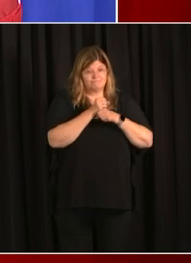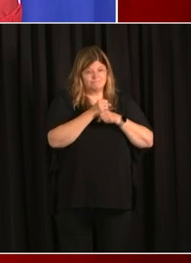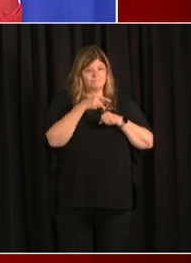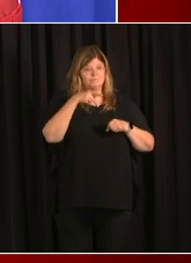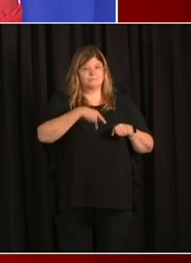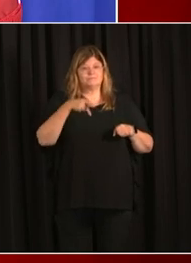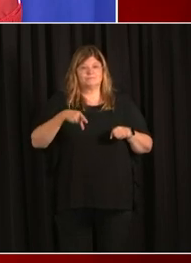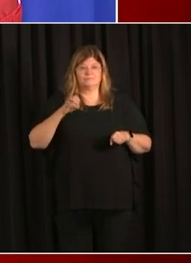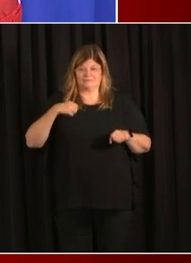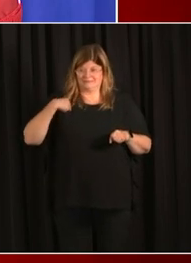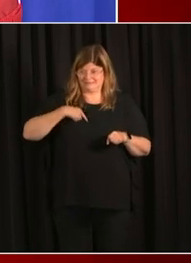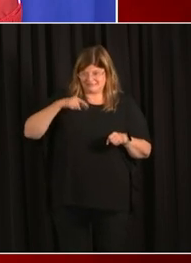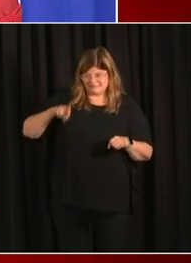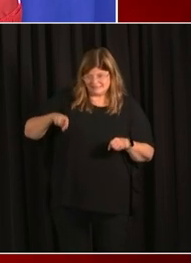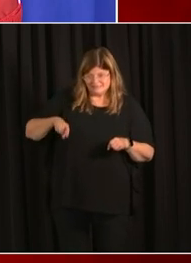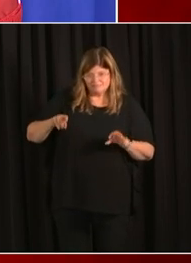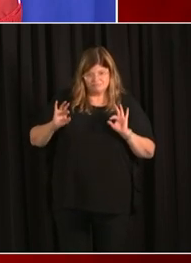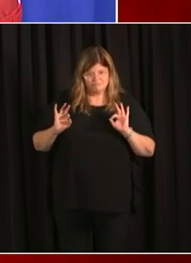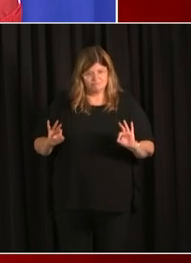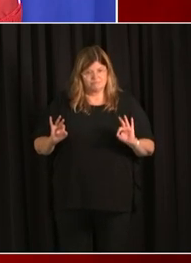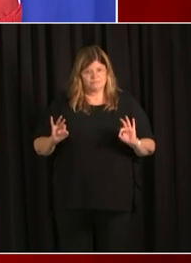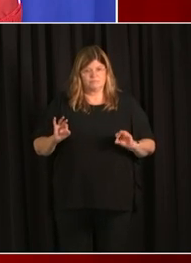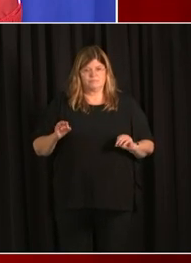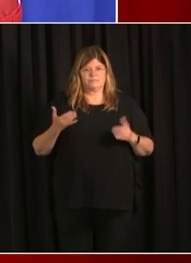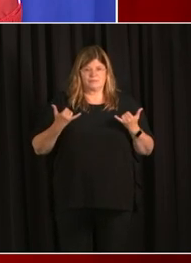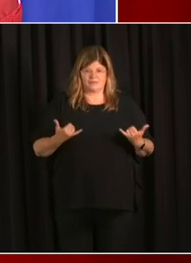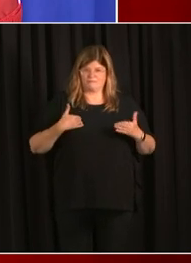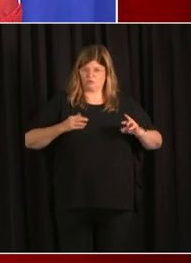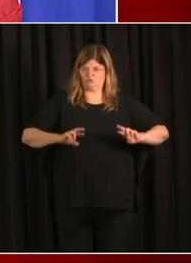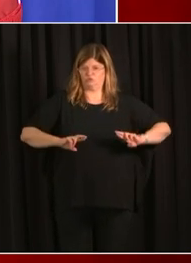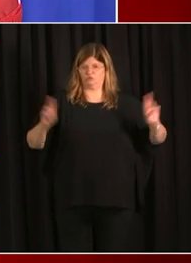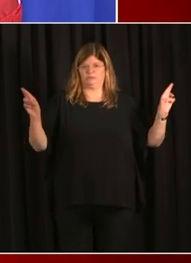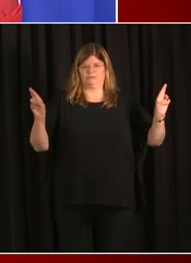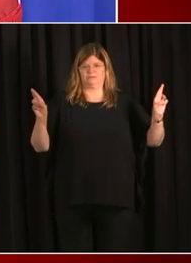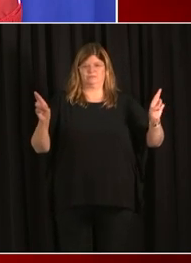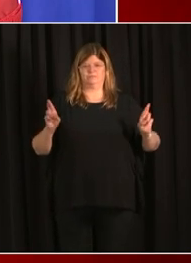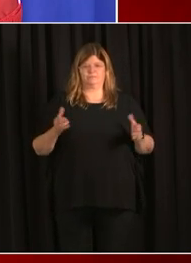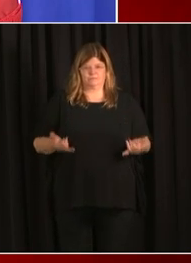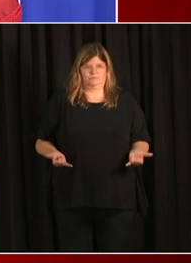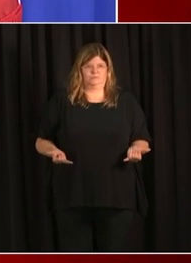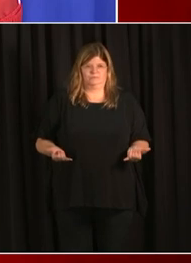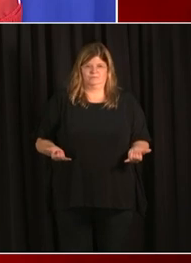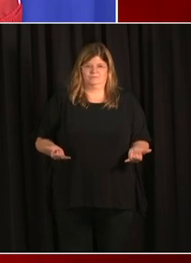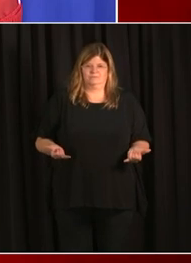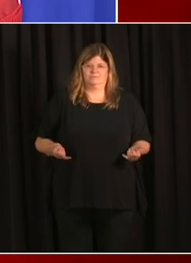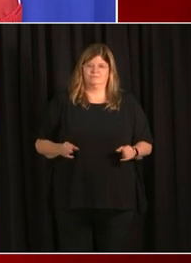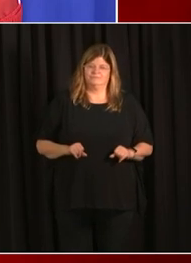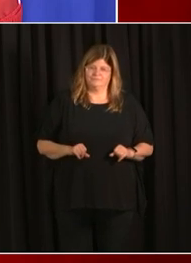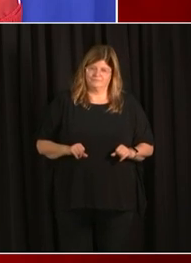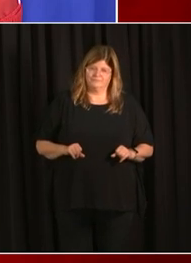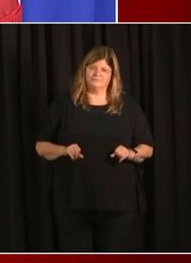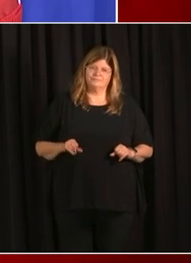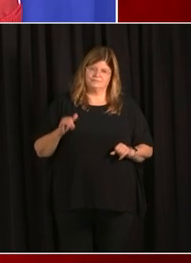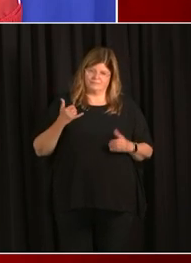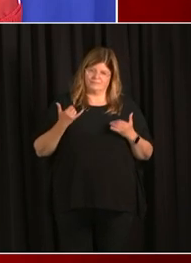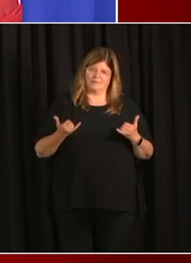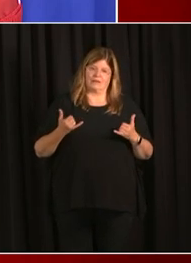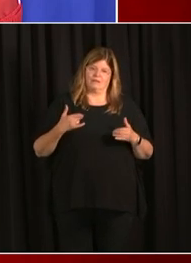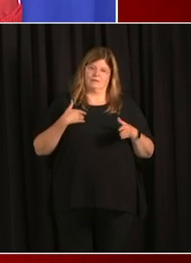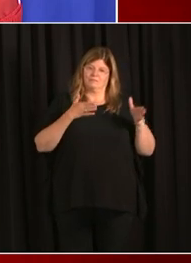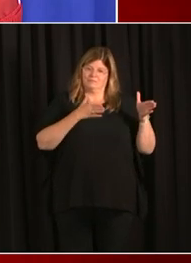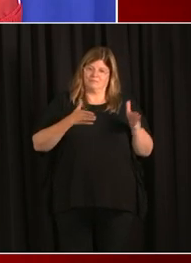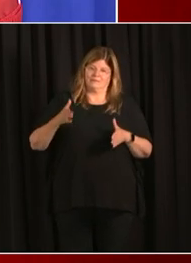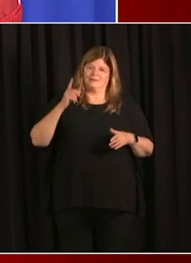we need. And we have that in stock and ready to go right now. And we have a plan to make sure our